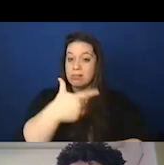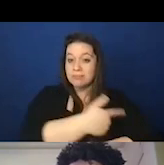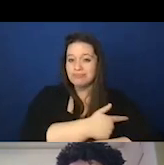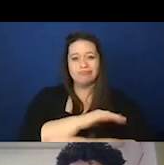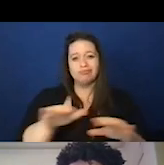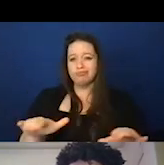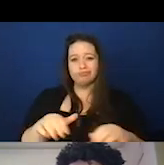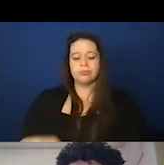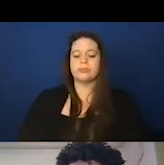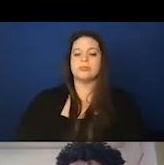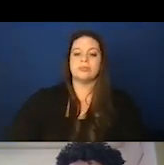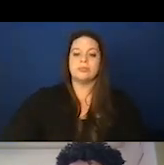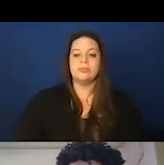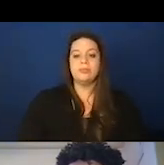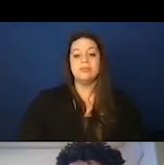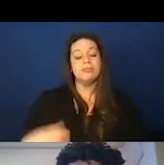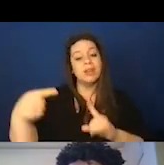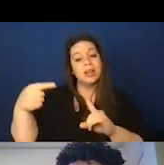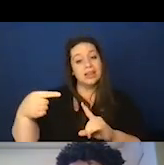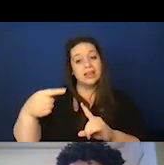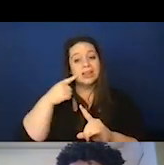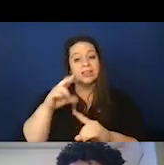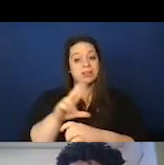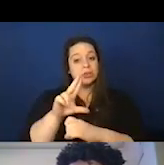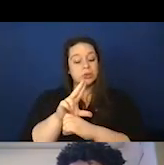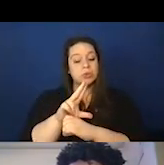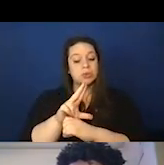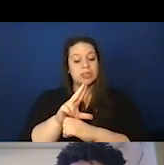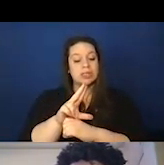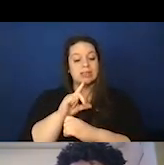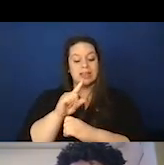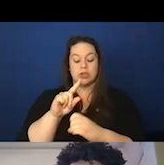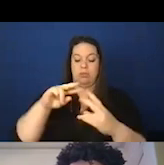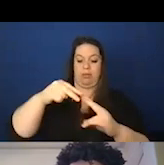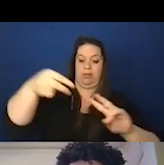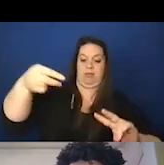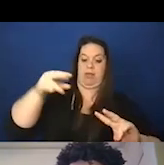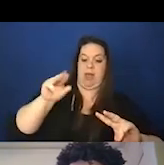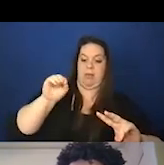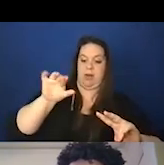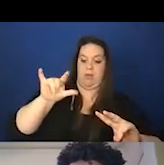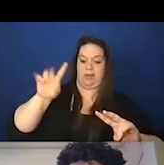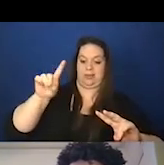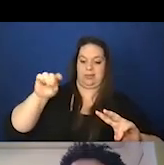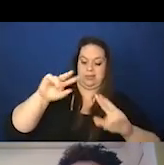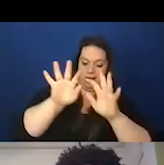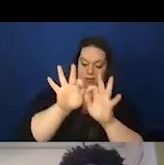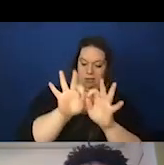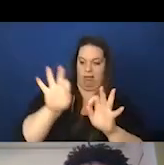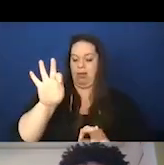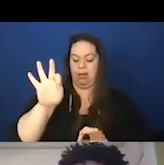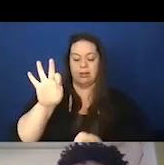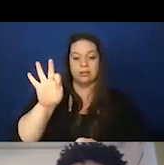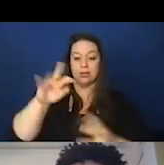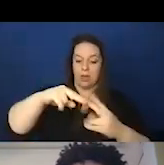create a vaccine. This is purely, we're using the actual strands, amino acids so it's a little piece of the